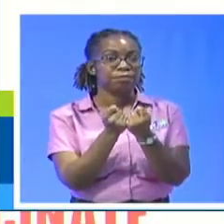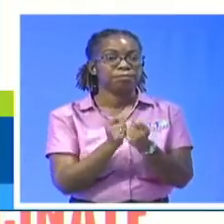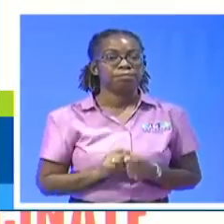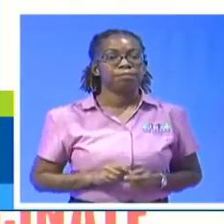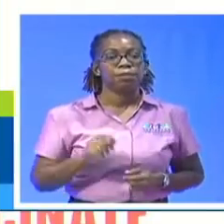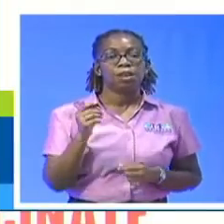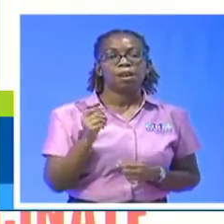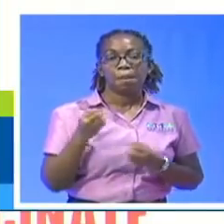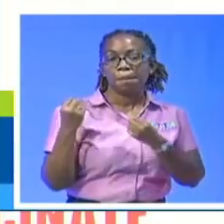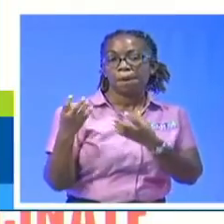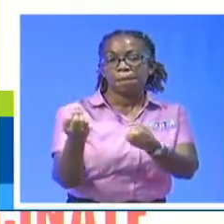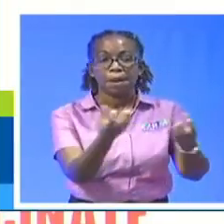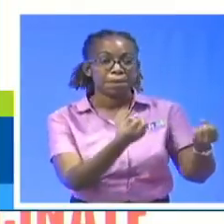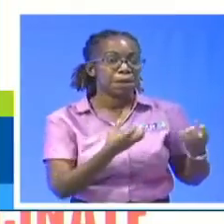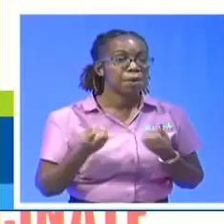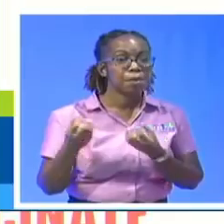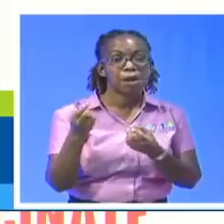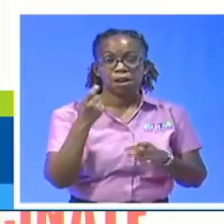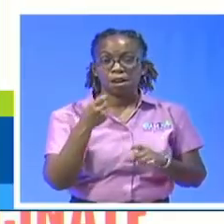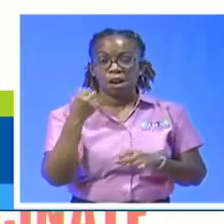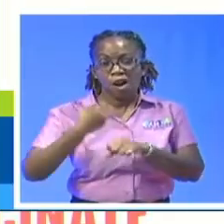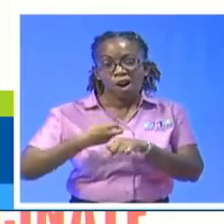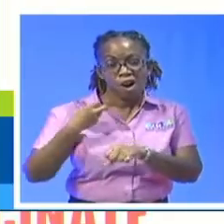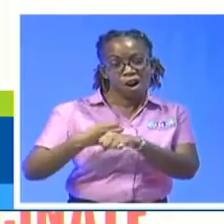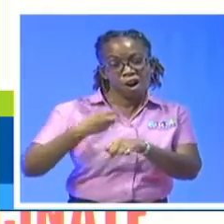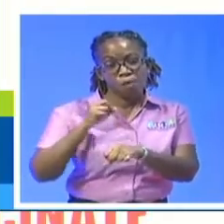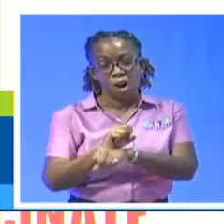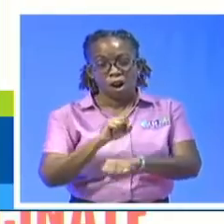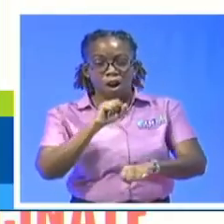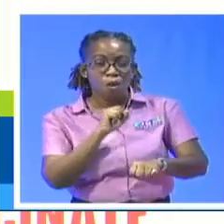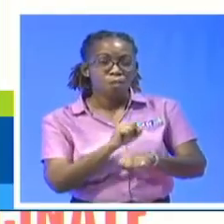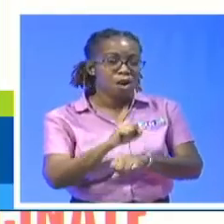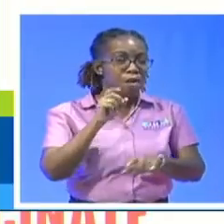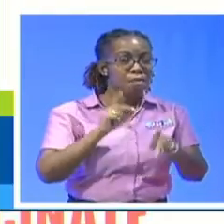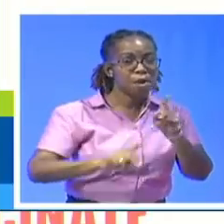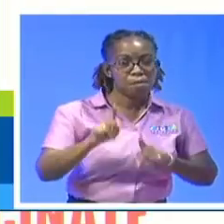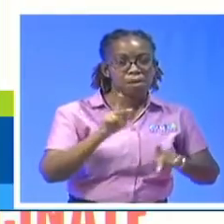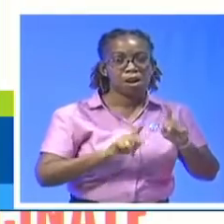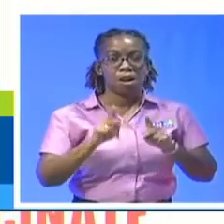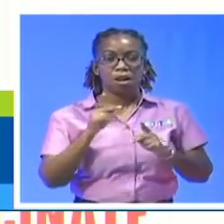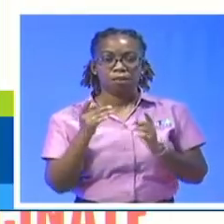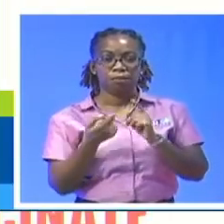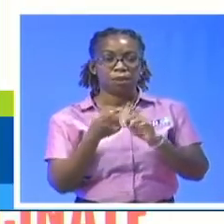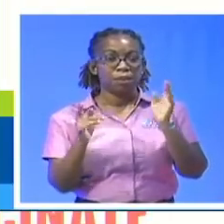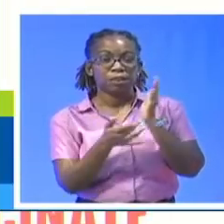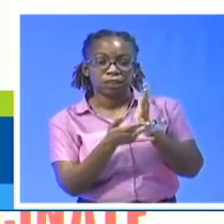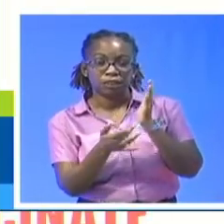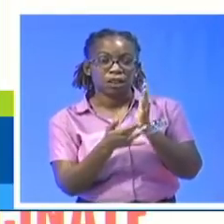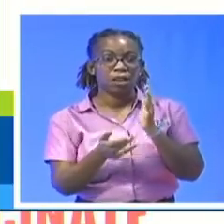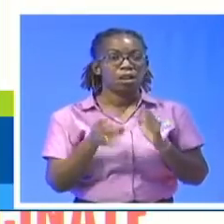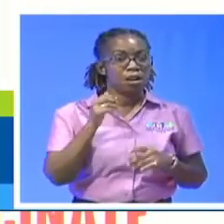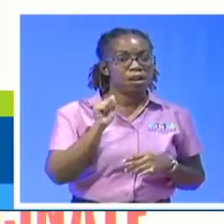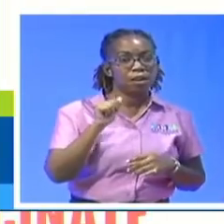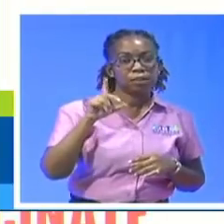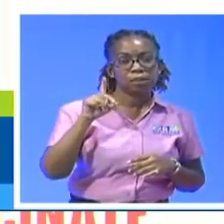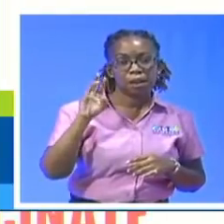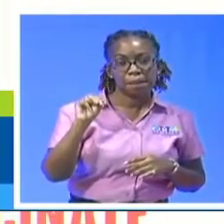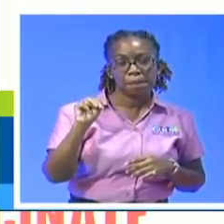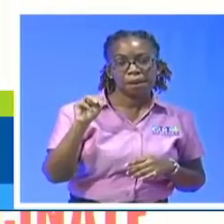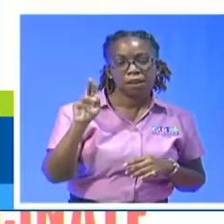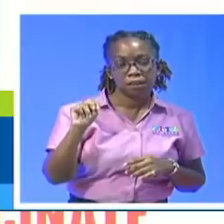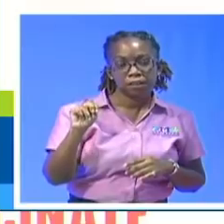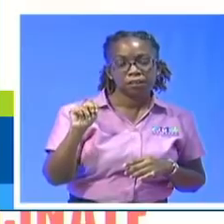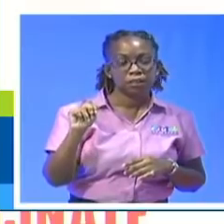many patriotic and hard-working individuals from a both technical and administrative and operational standpoint. As the team